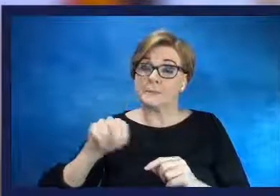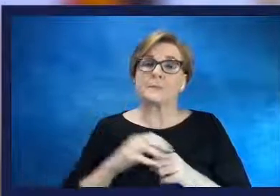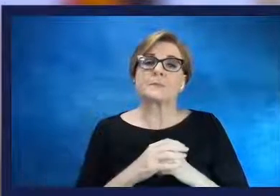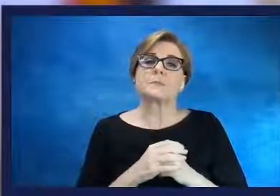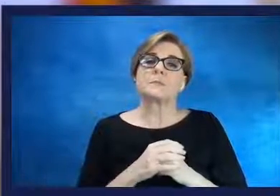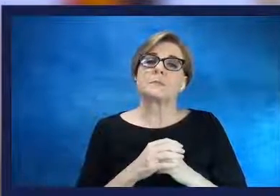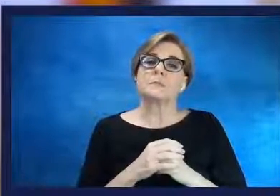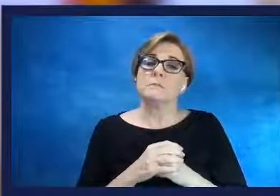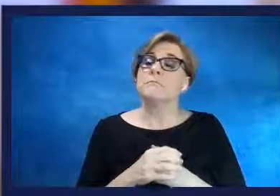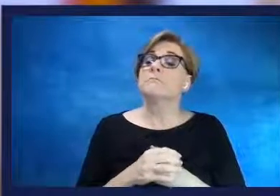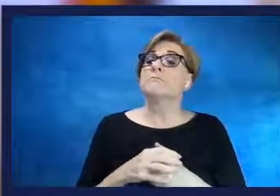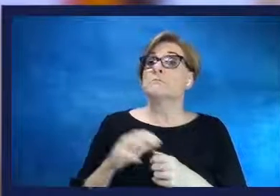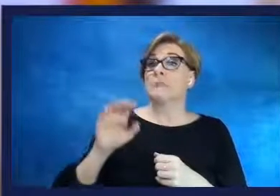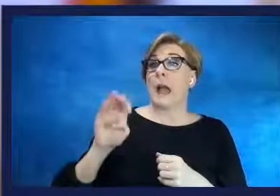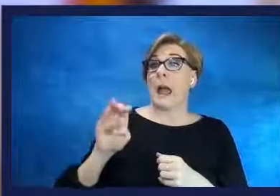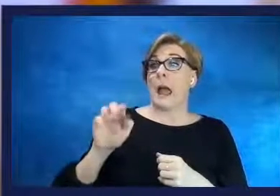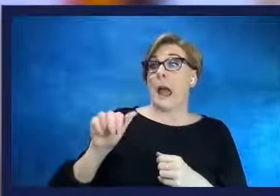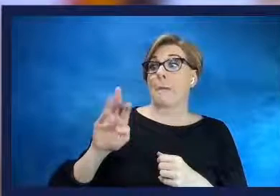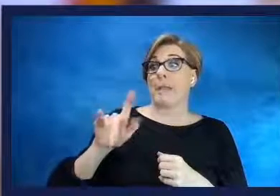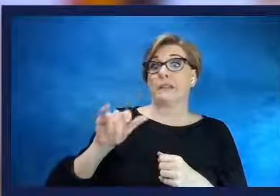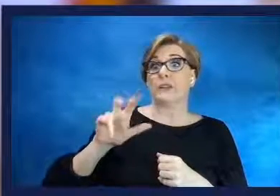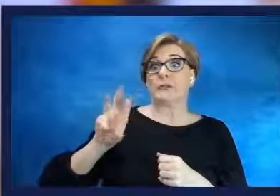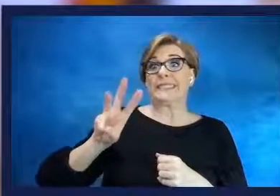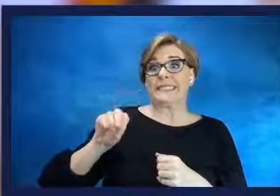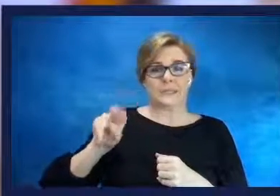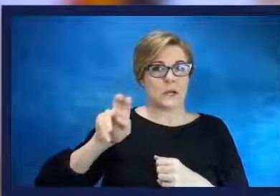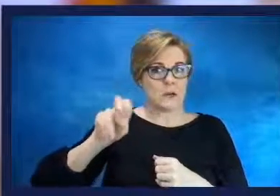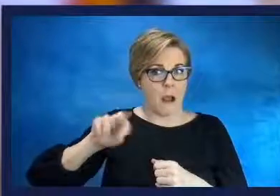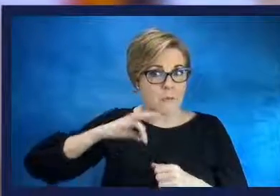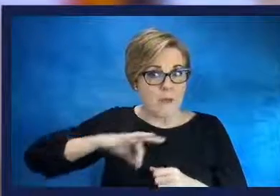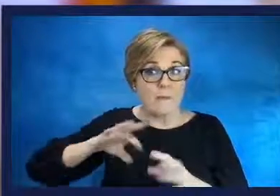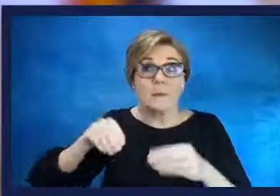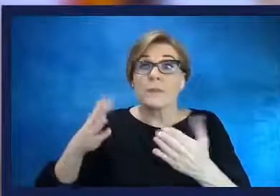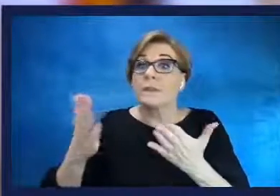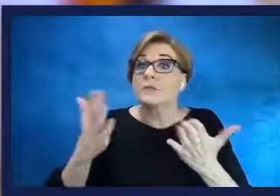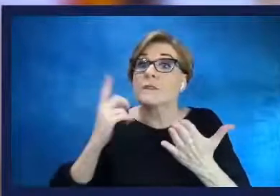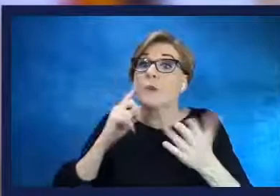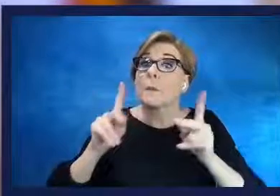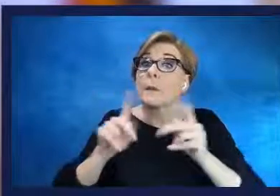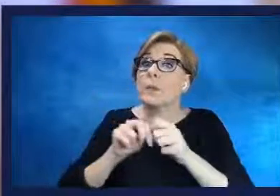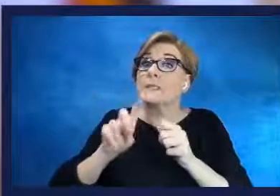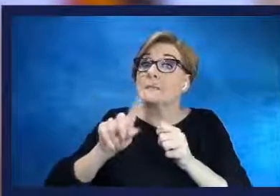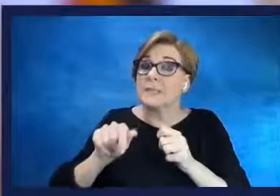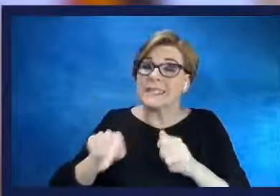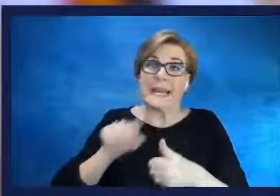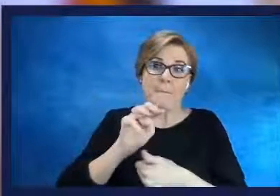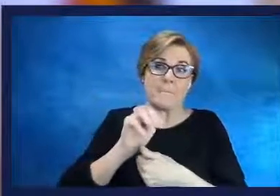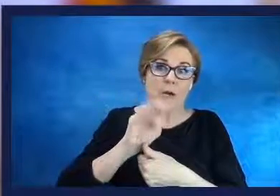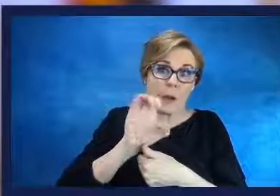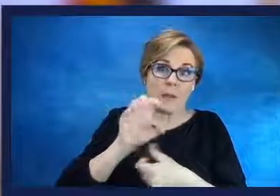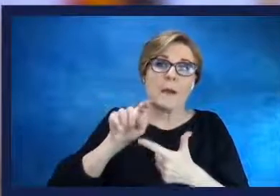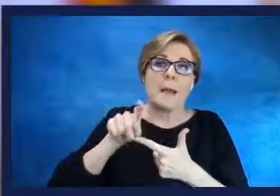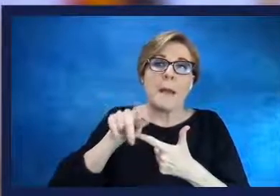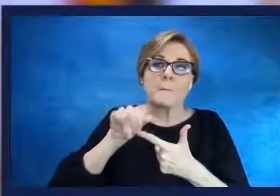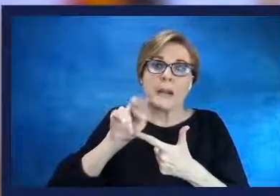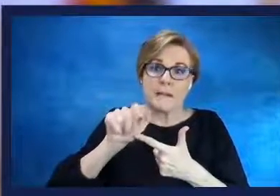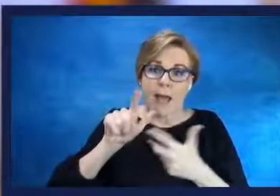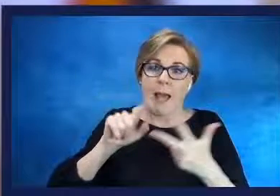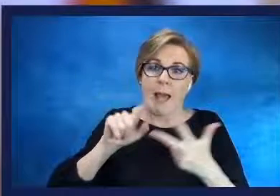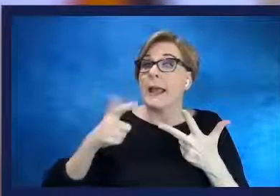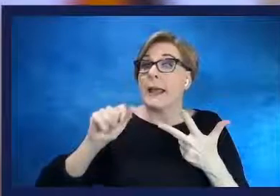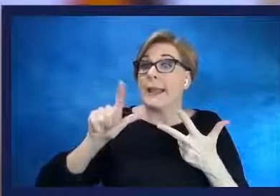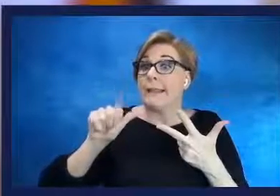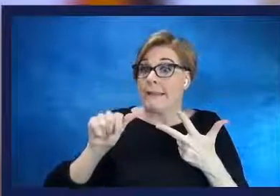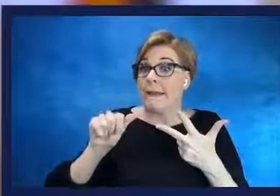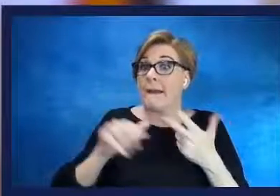a nonprofit organization providing services for persons with disabilities in Maricopa, Pinal, and Gila counties. Ability